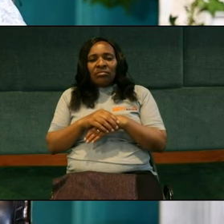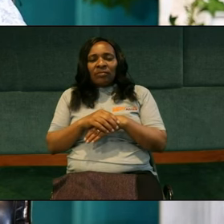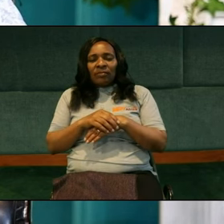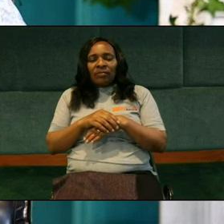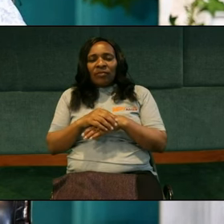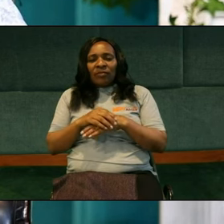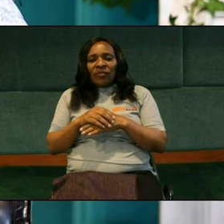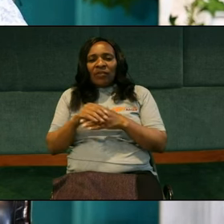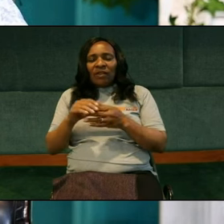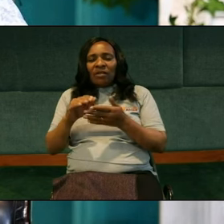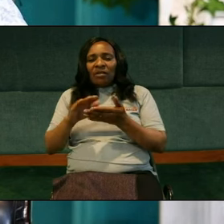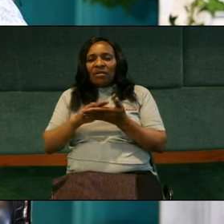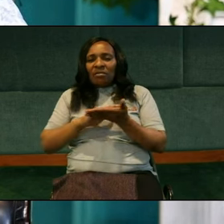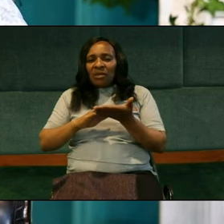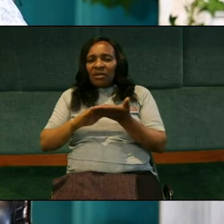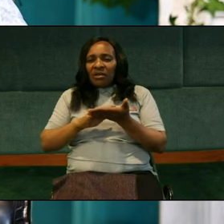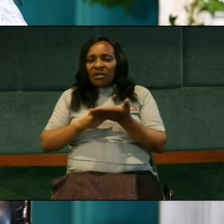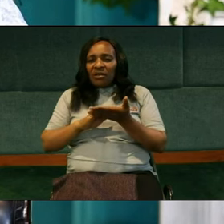basically